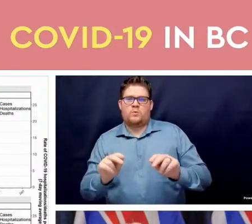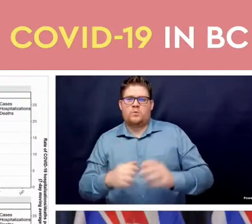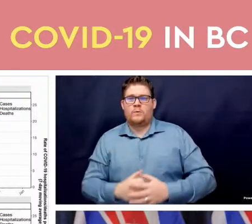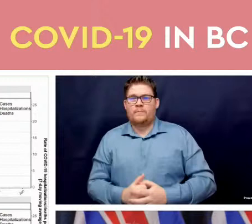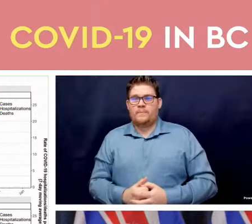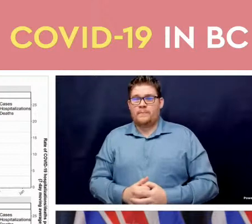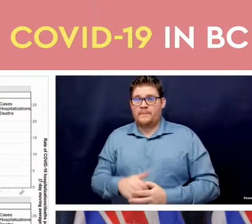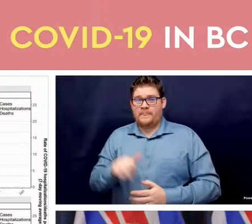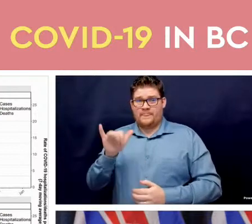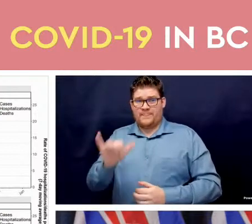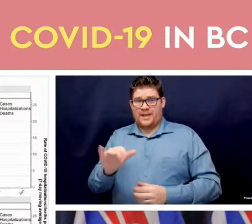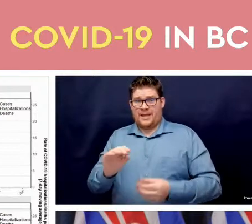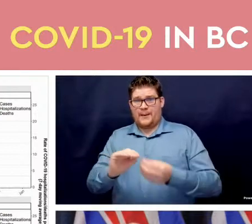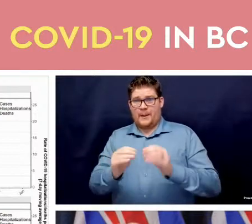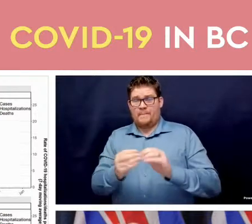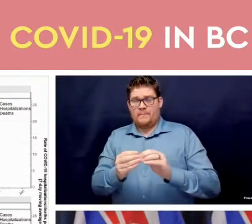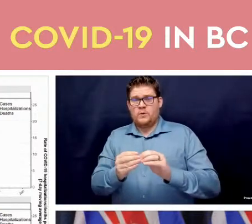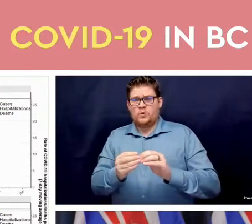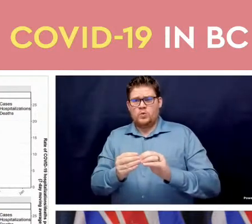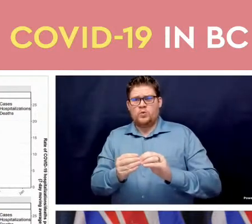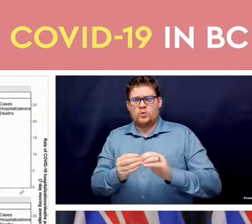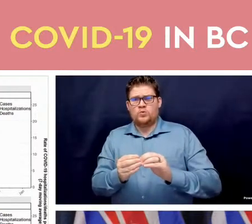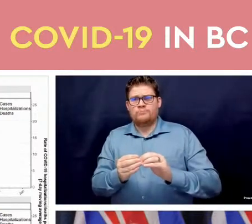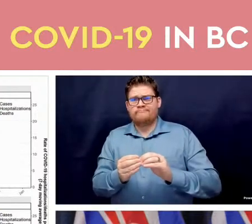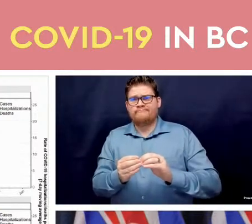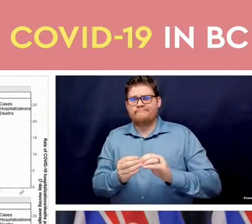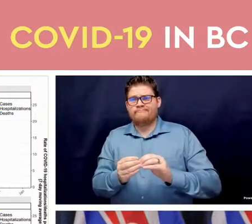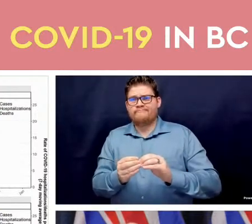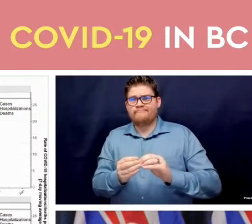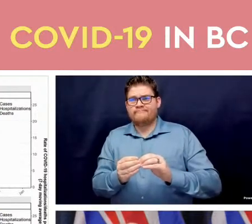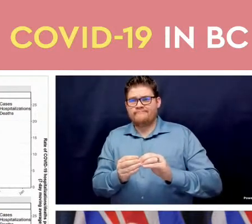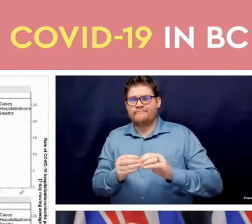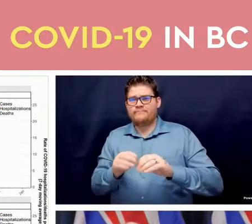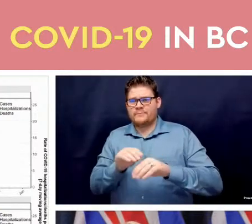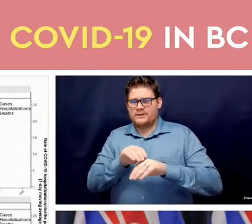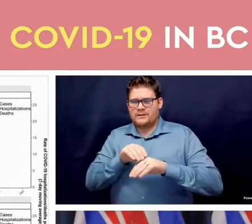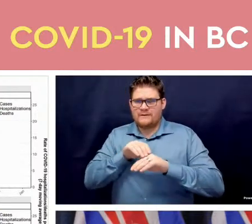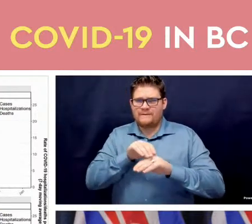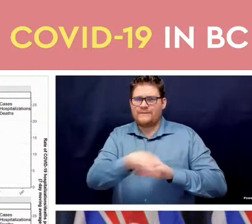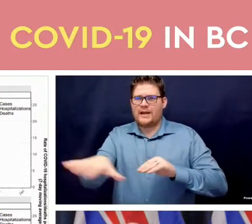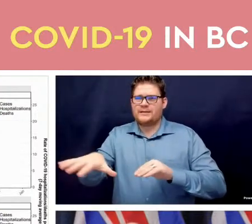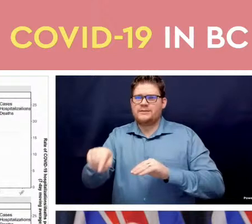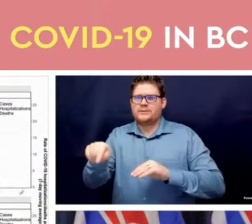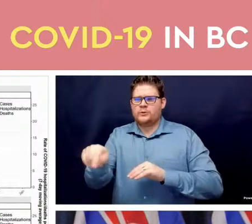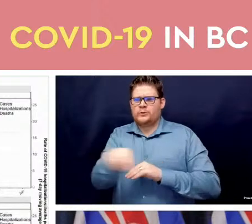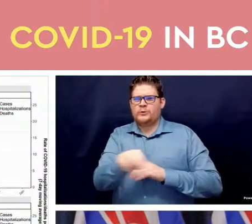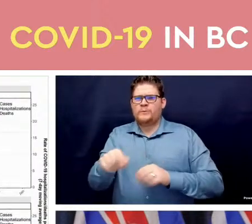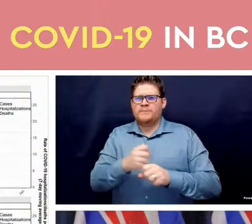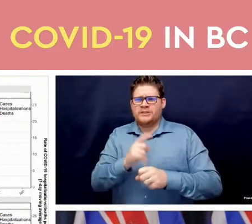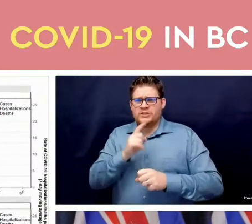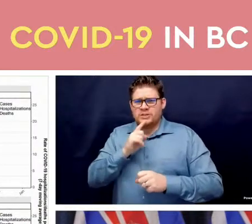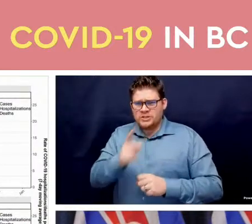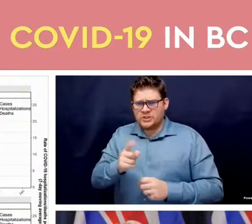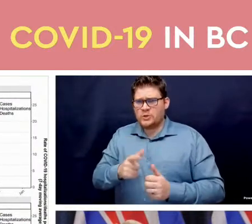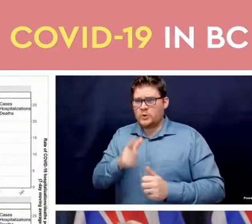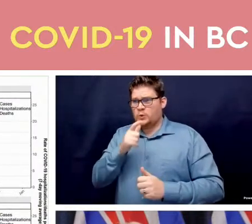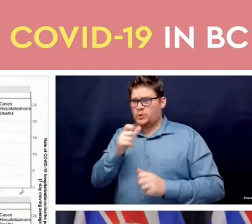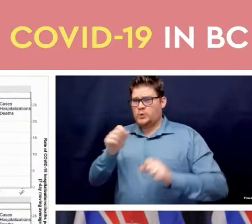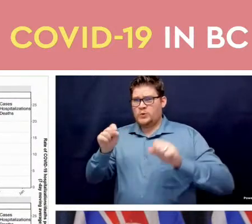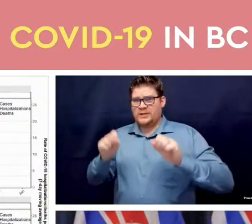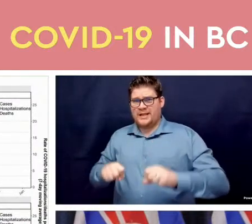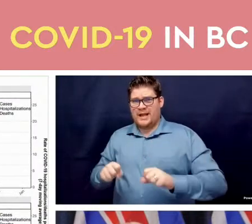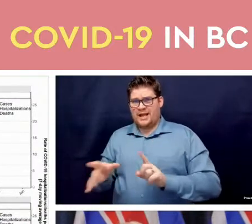people, 0 to 4 particularly, young people, making sure that we're vaccinated to do the best we can